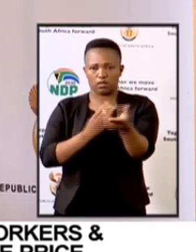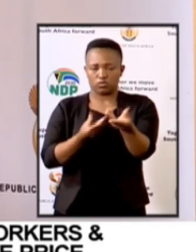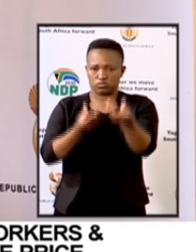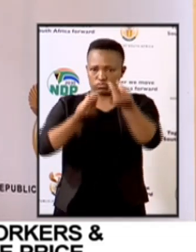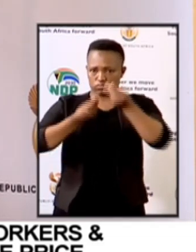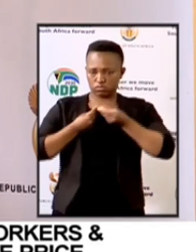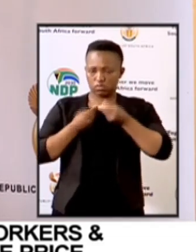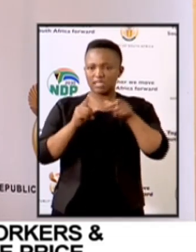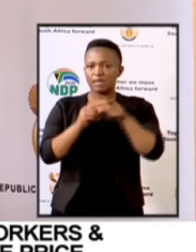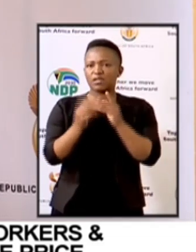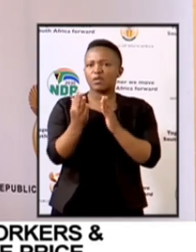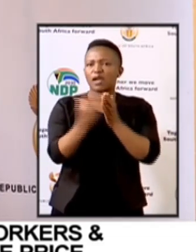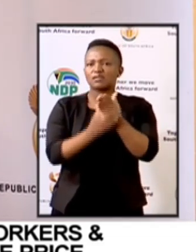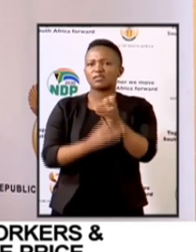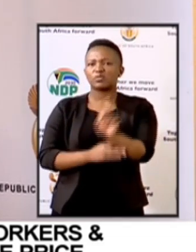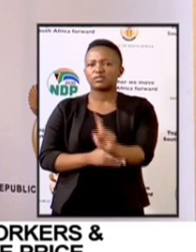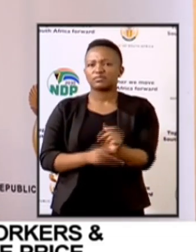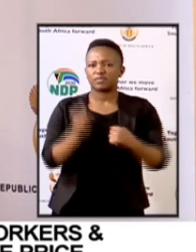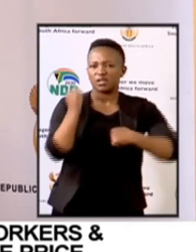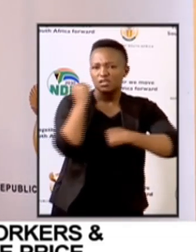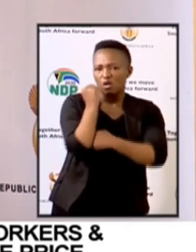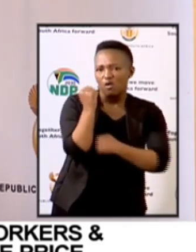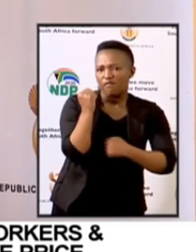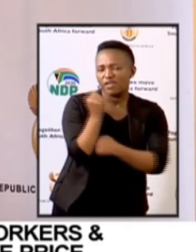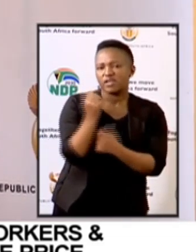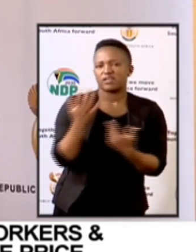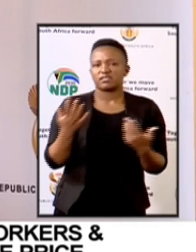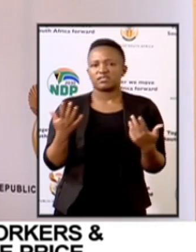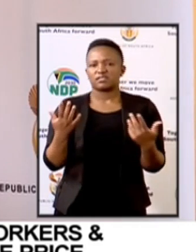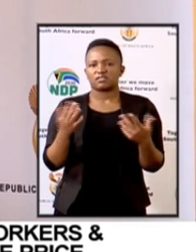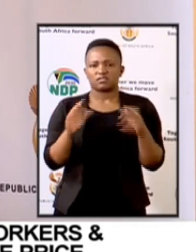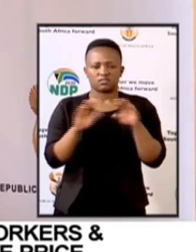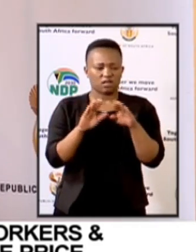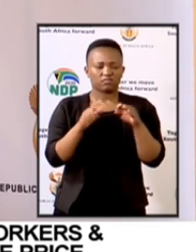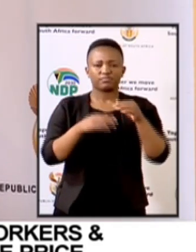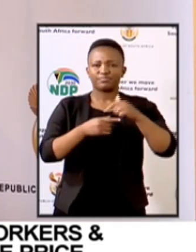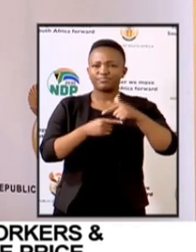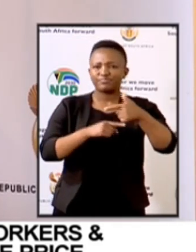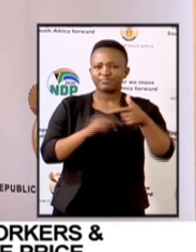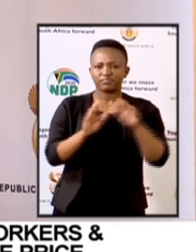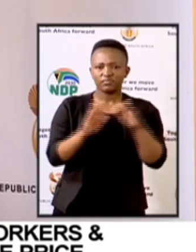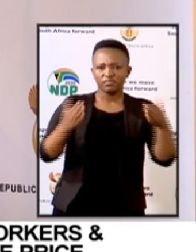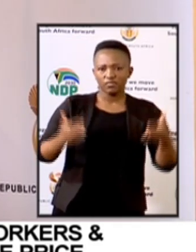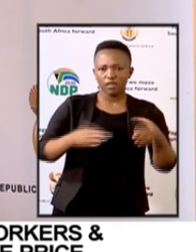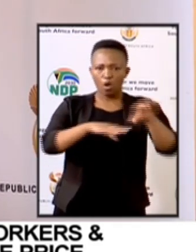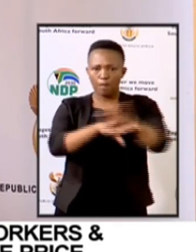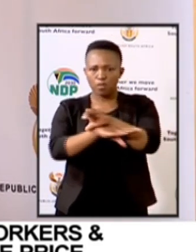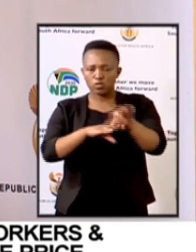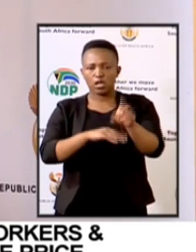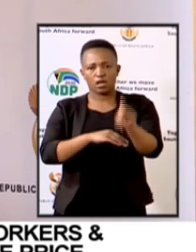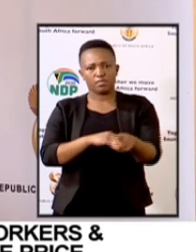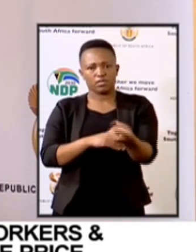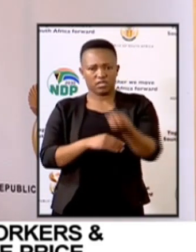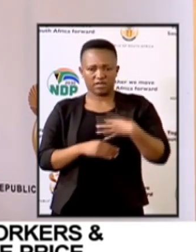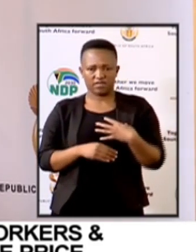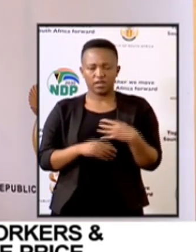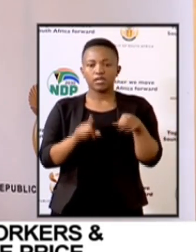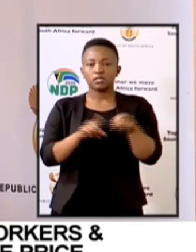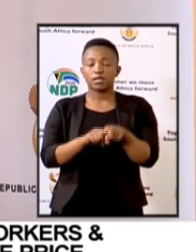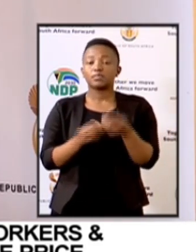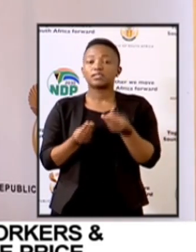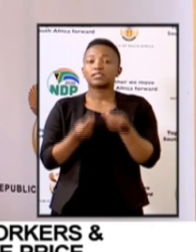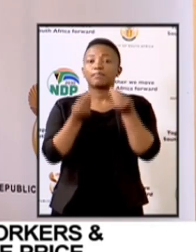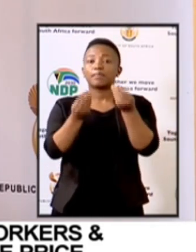access office infrastructure like desktops and other things, and to submit